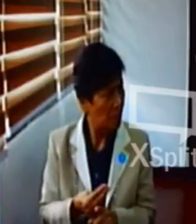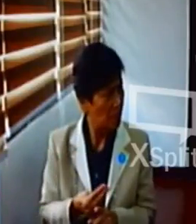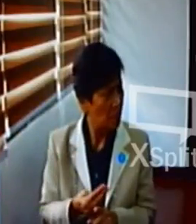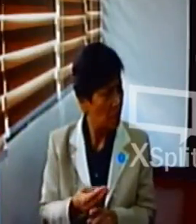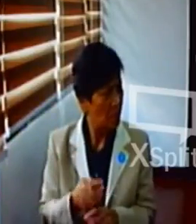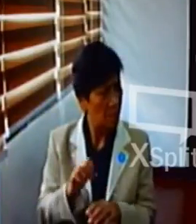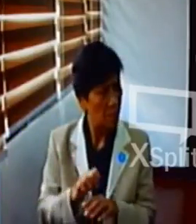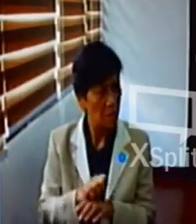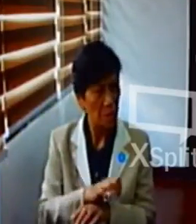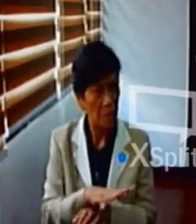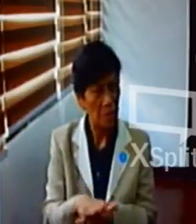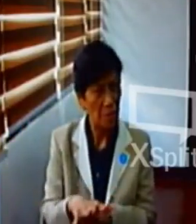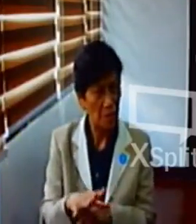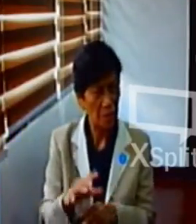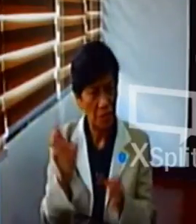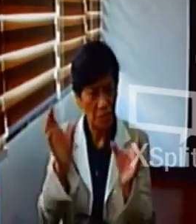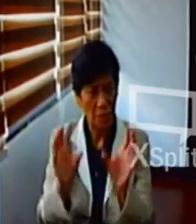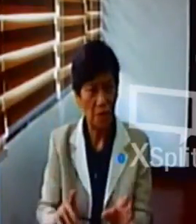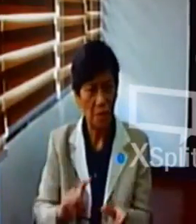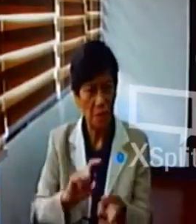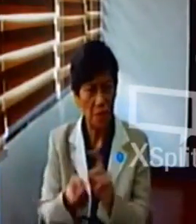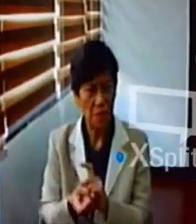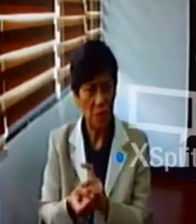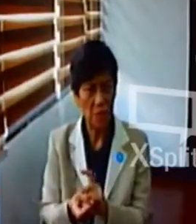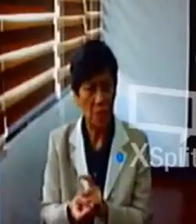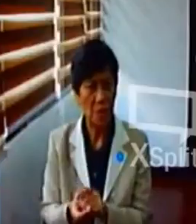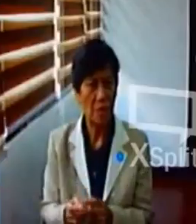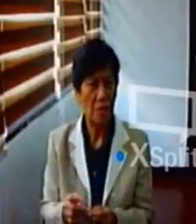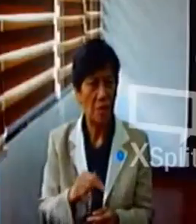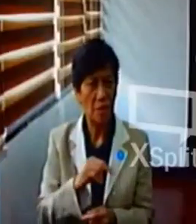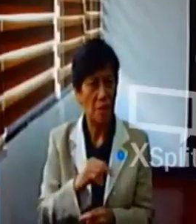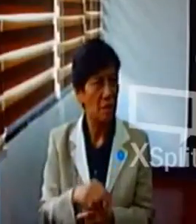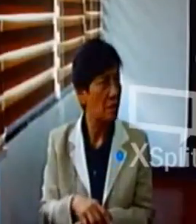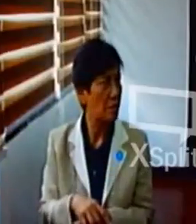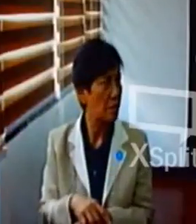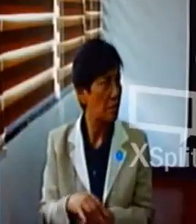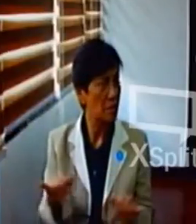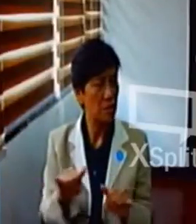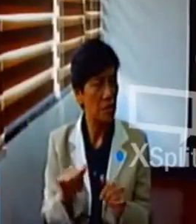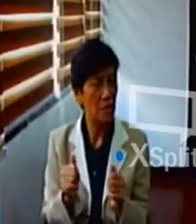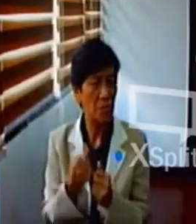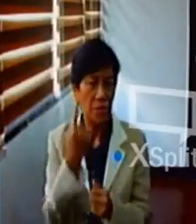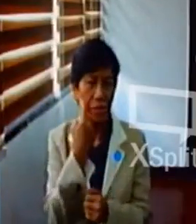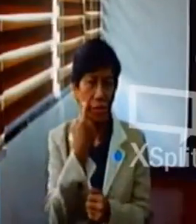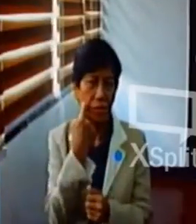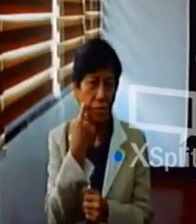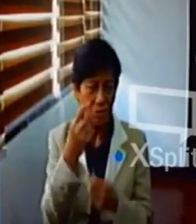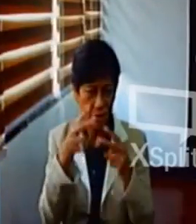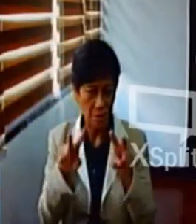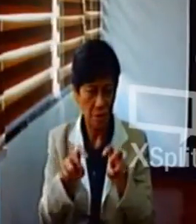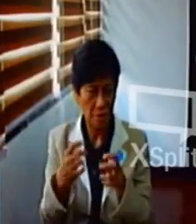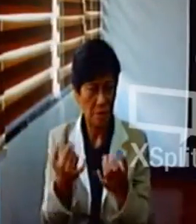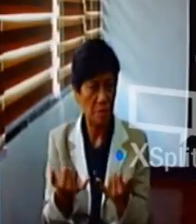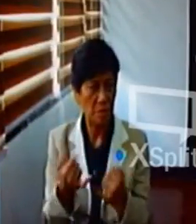of climate change? Because that's like our earlier witnesses today. You know, we've problem